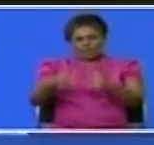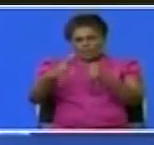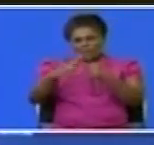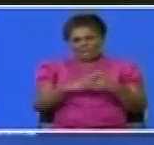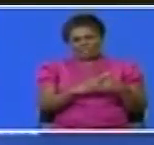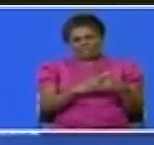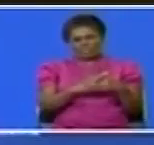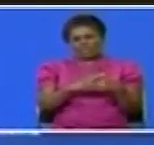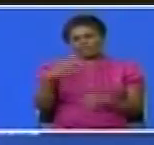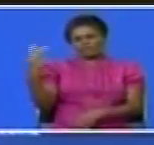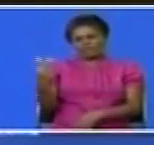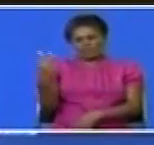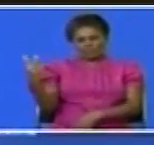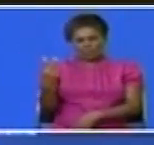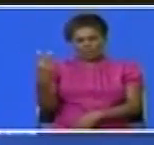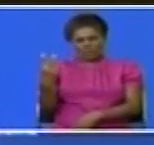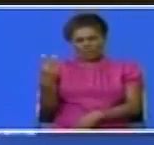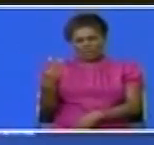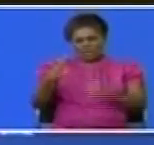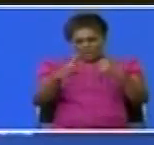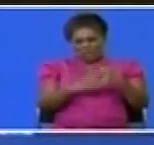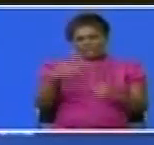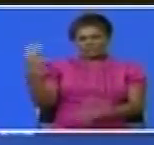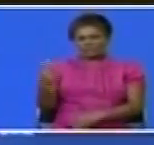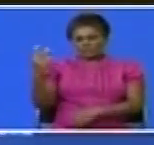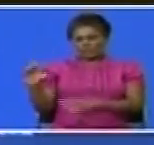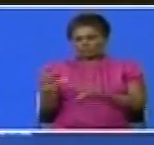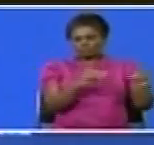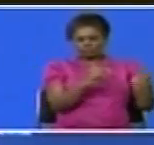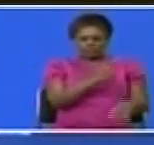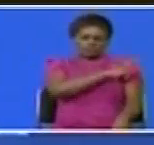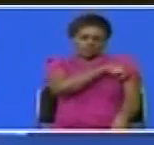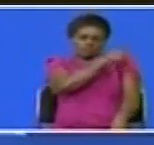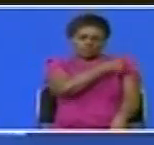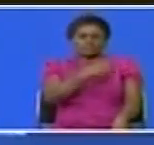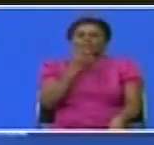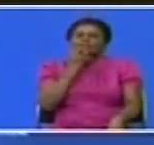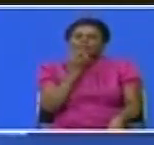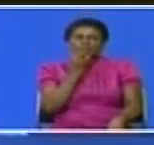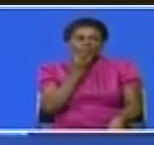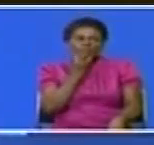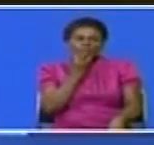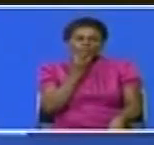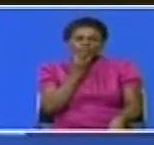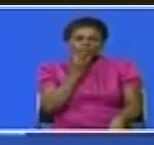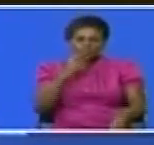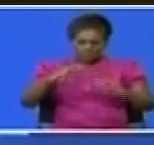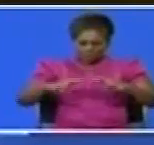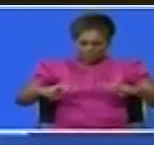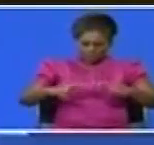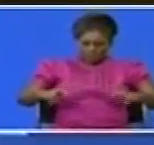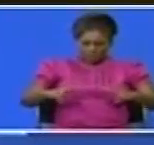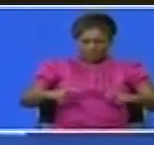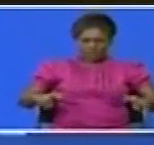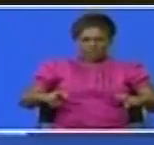February. So 9th February, we took her to Kenyatta Hospital. They checked her.